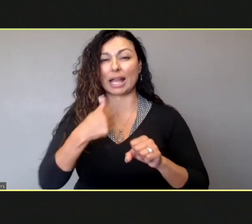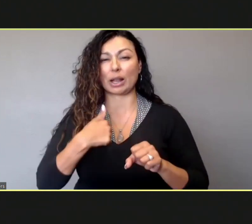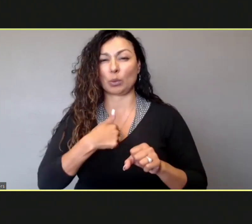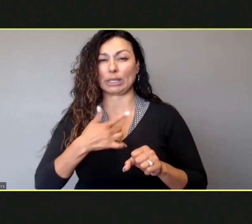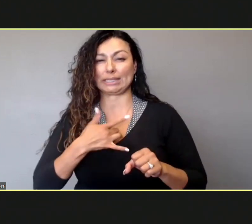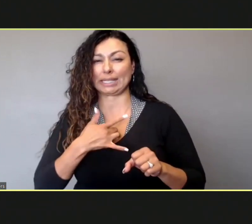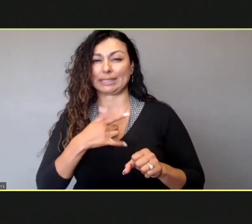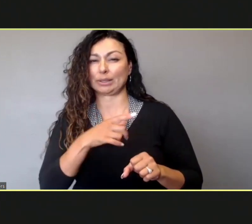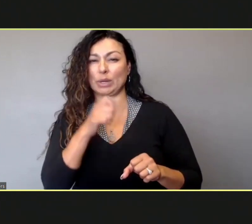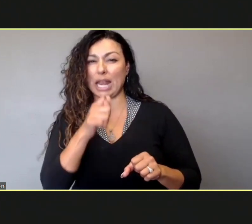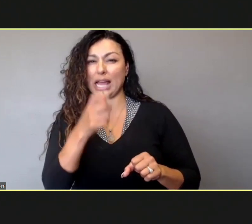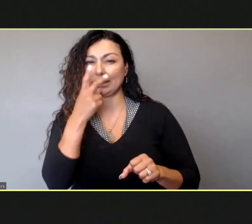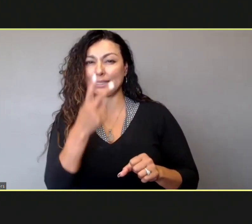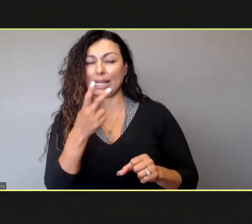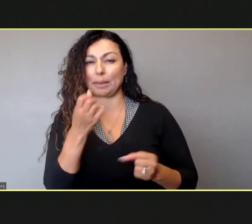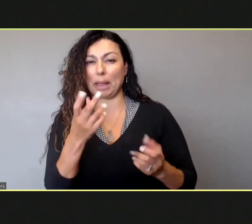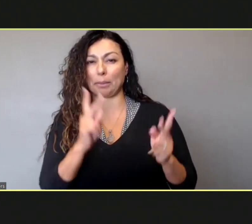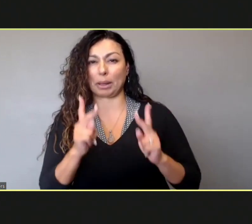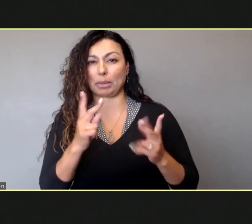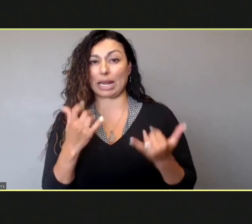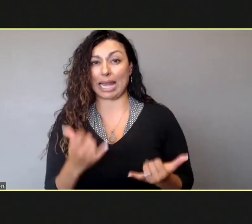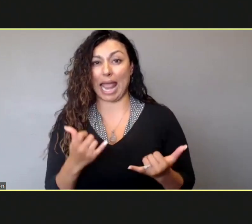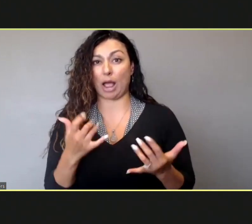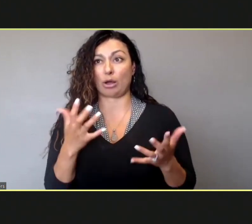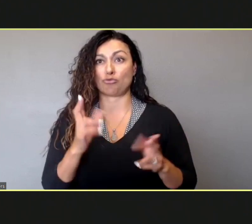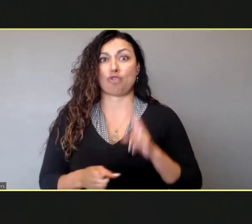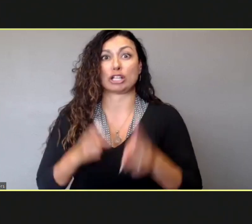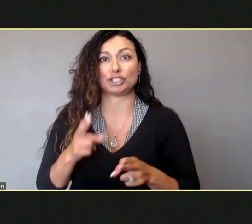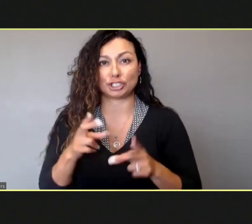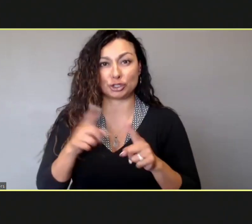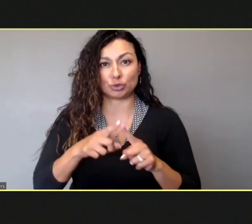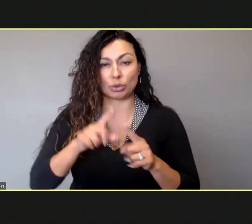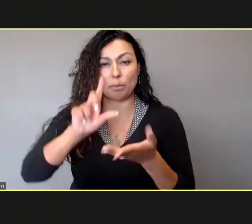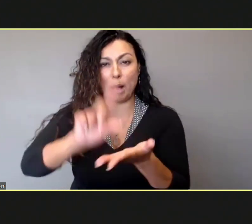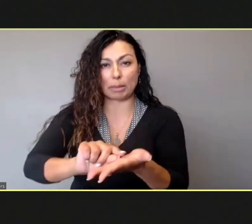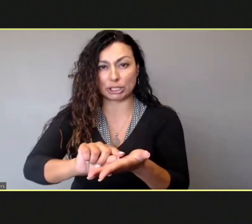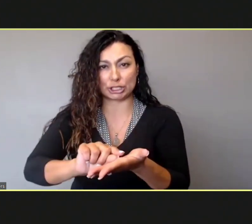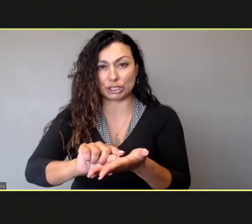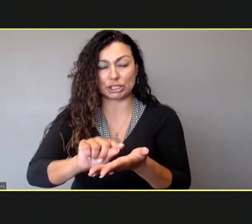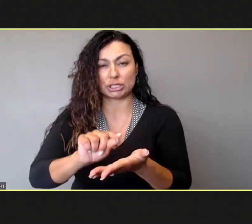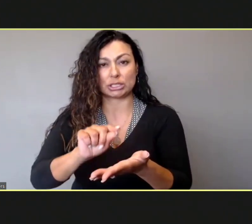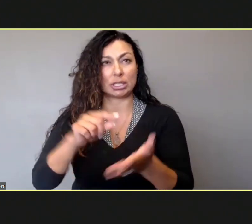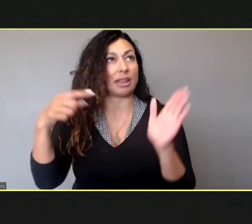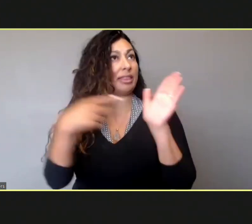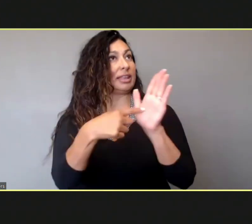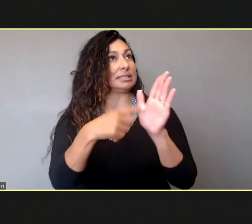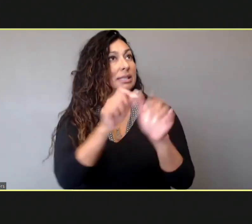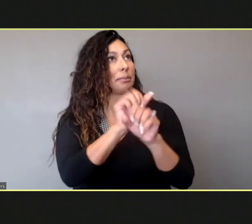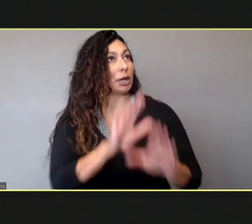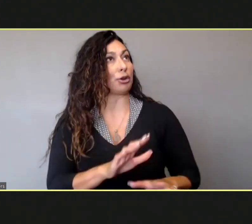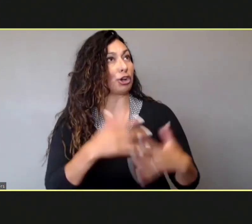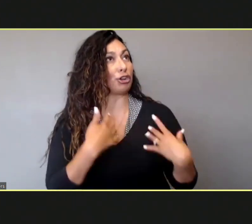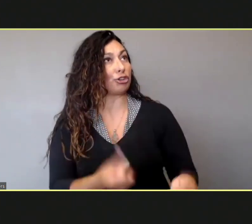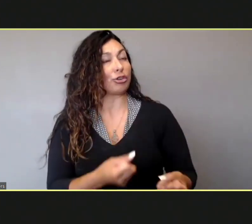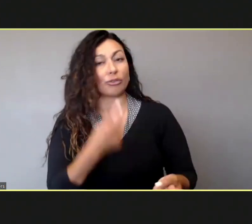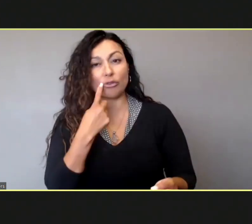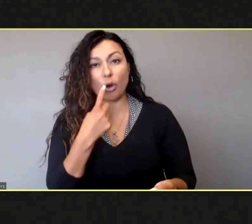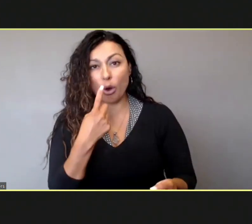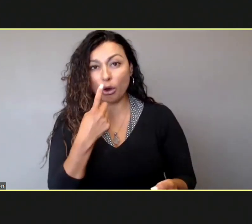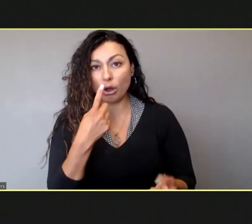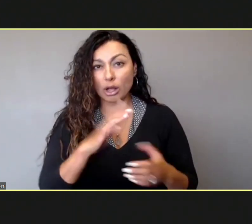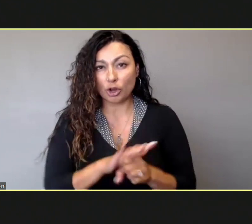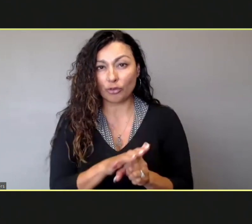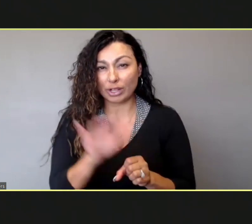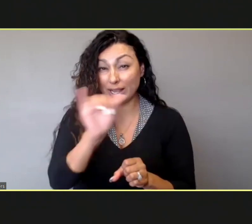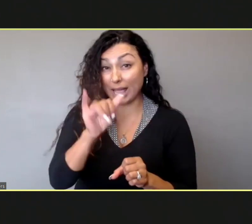to see a lot of rush to market. Here's the miracle cure for long COVID papers like we